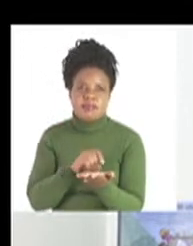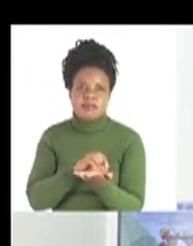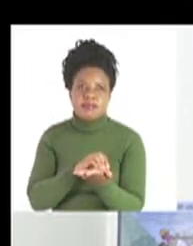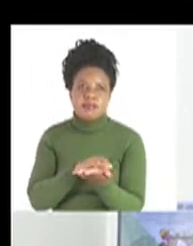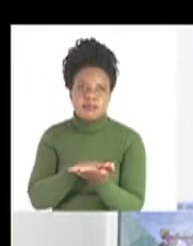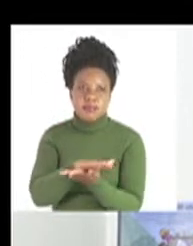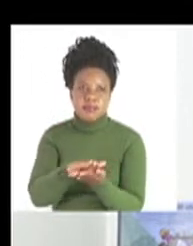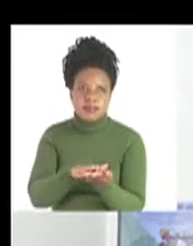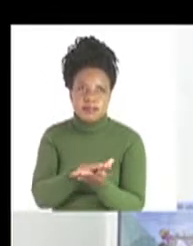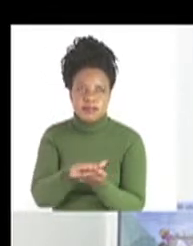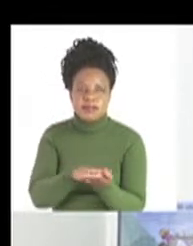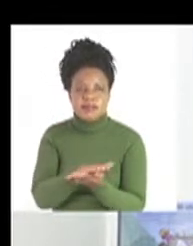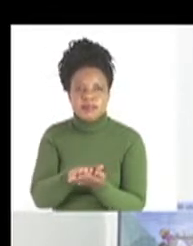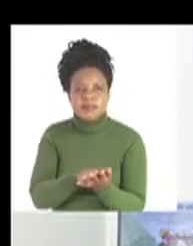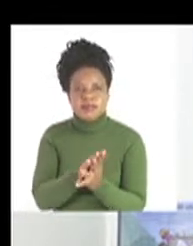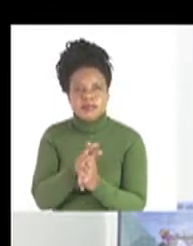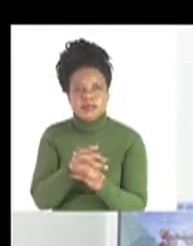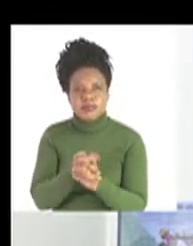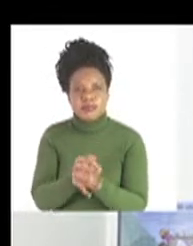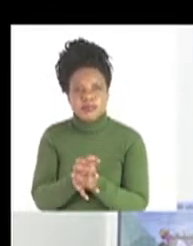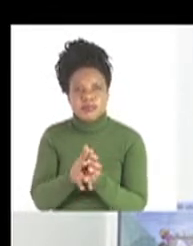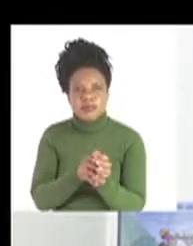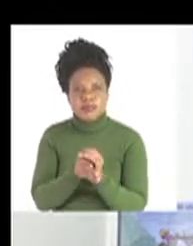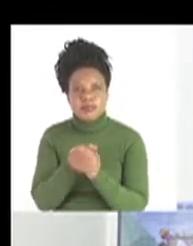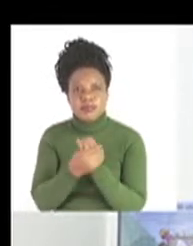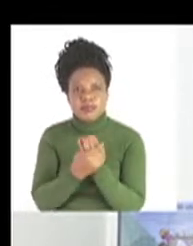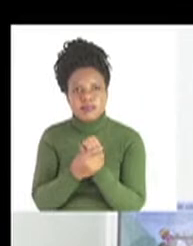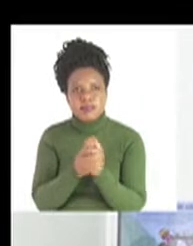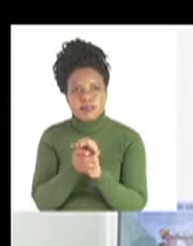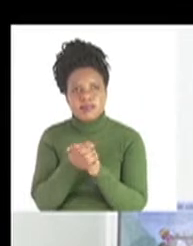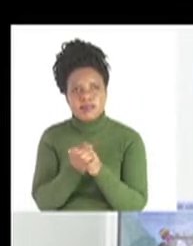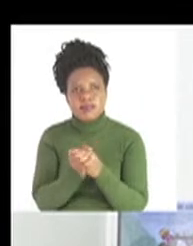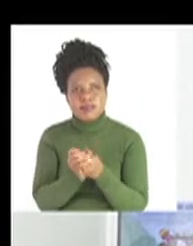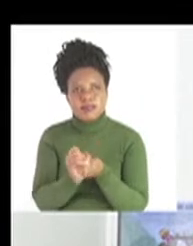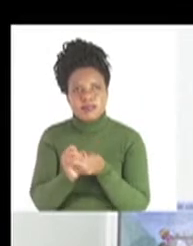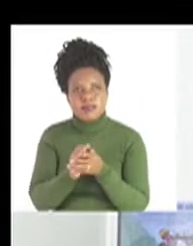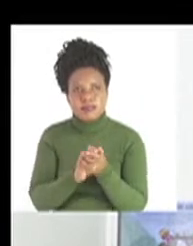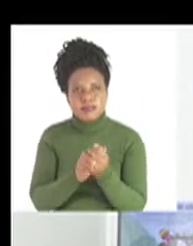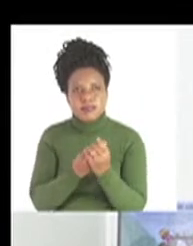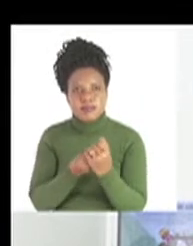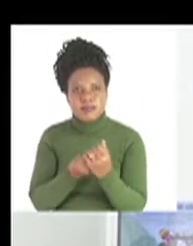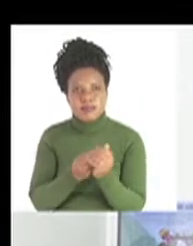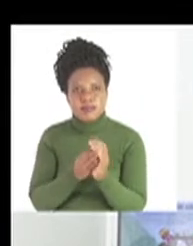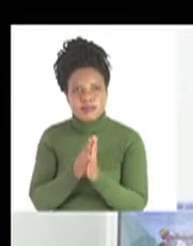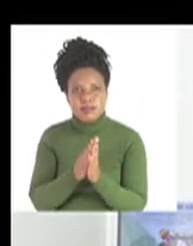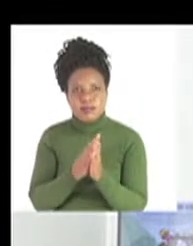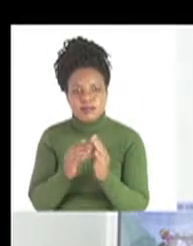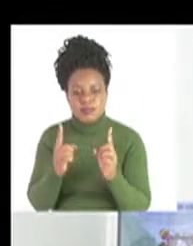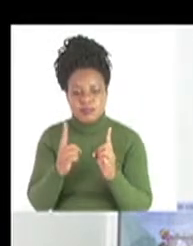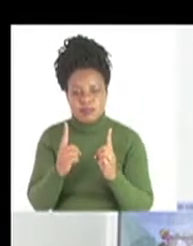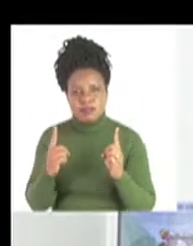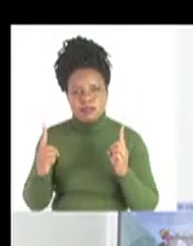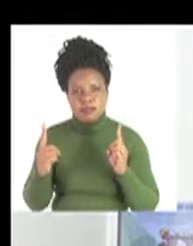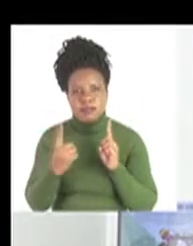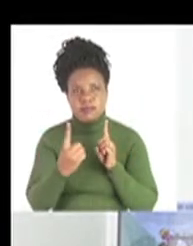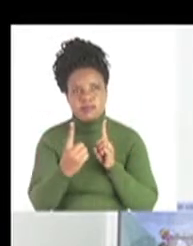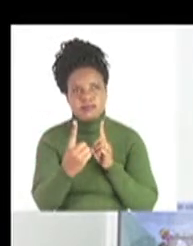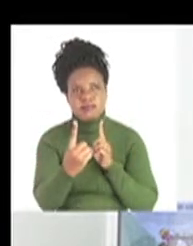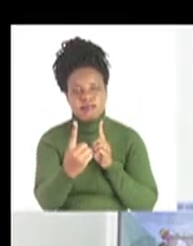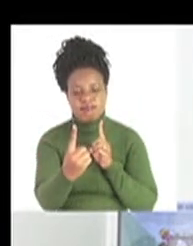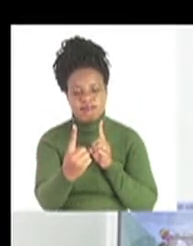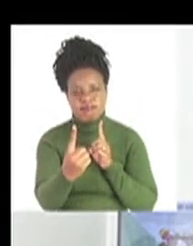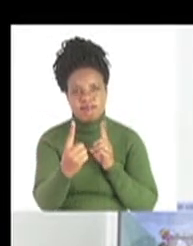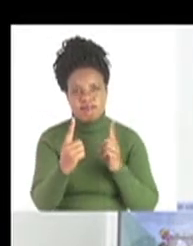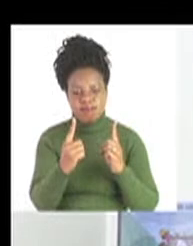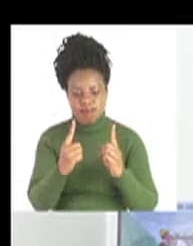Make sure all the parts of your hands are sanitized and keep the social distance by